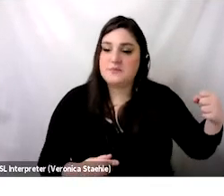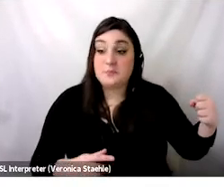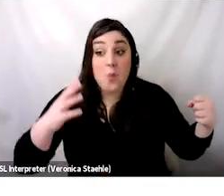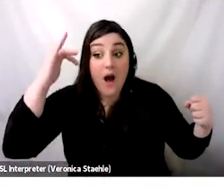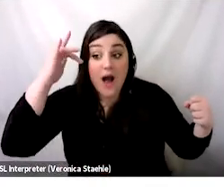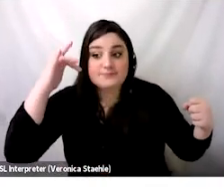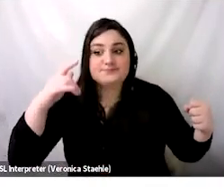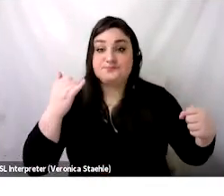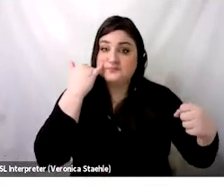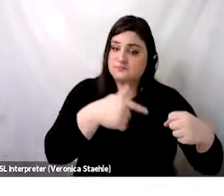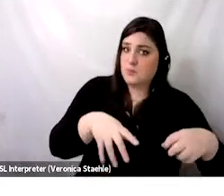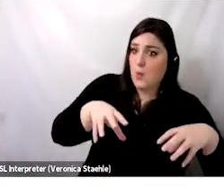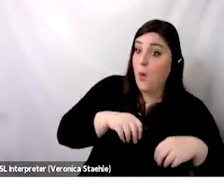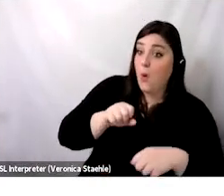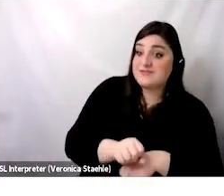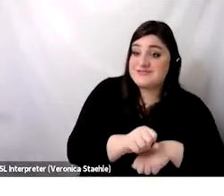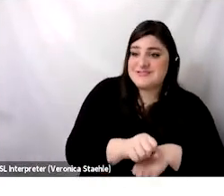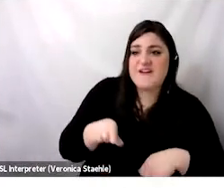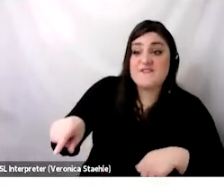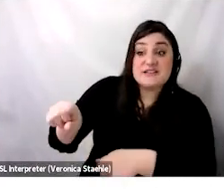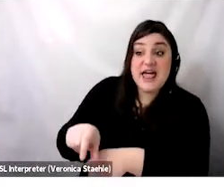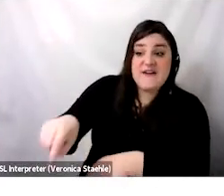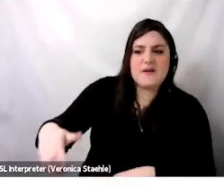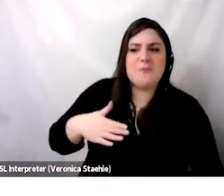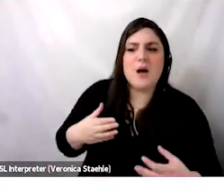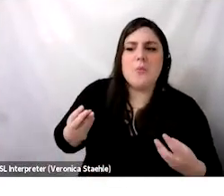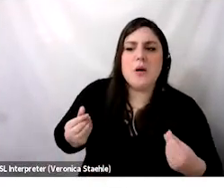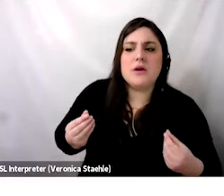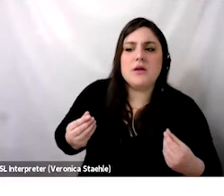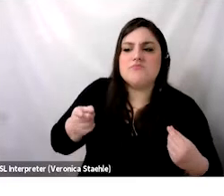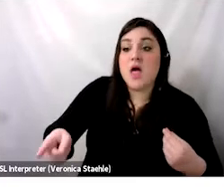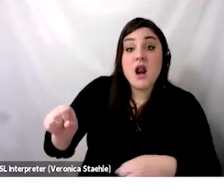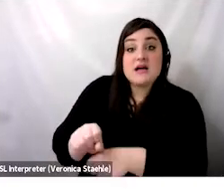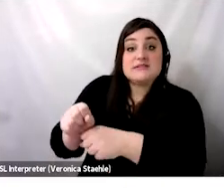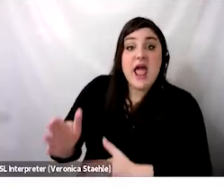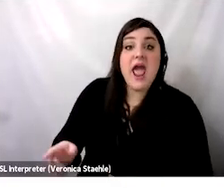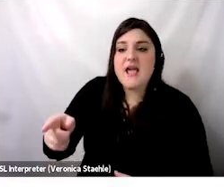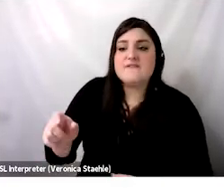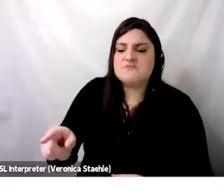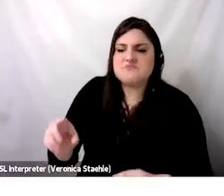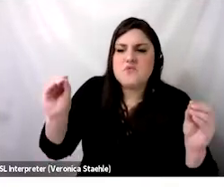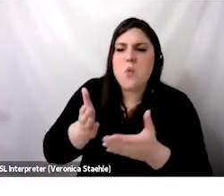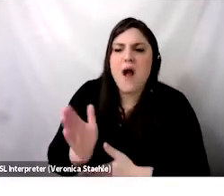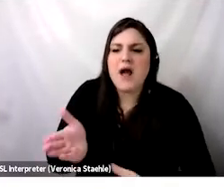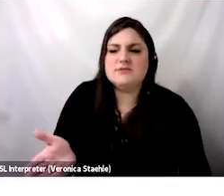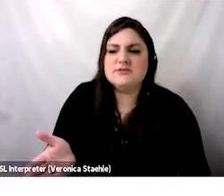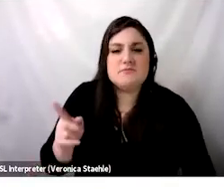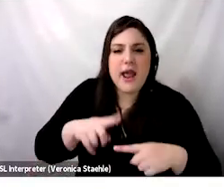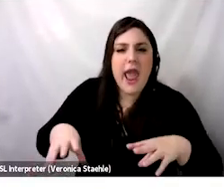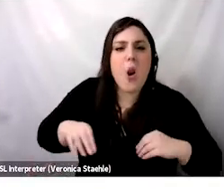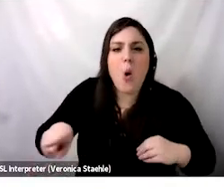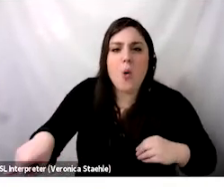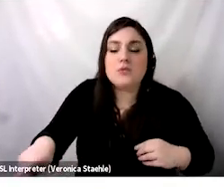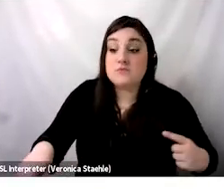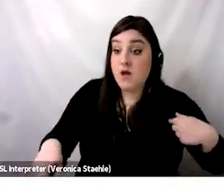property, and slaves and indigenous people had no rights, had no claim to ownership.